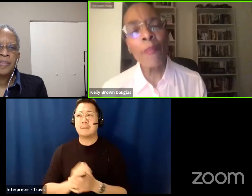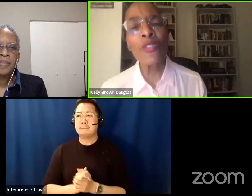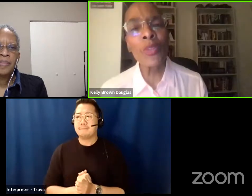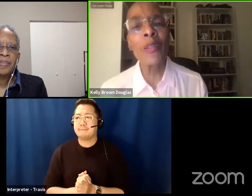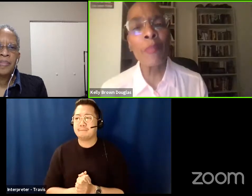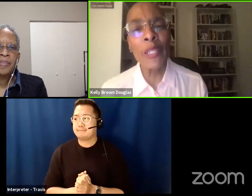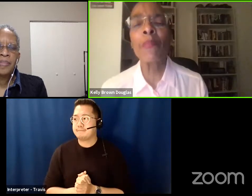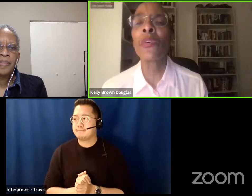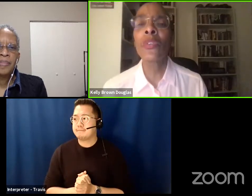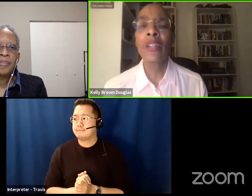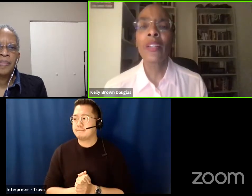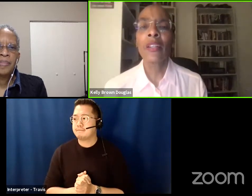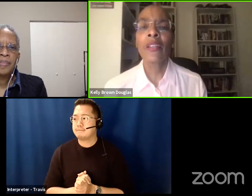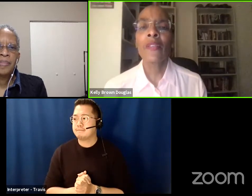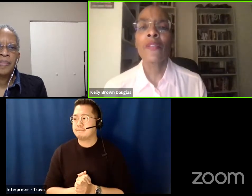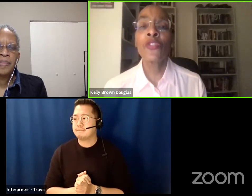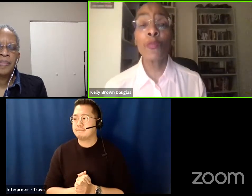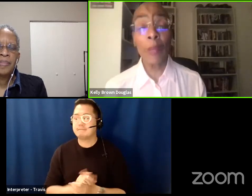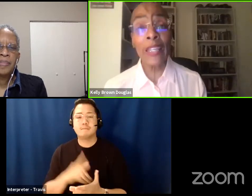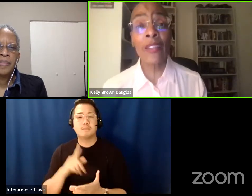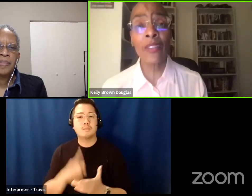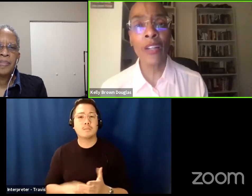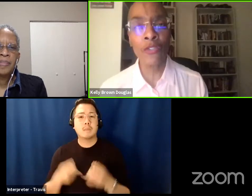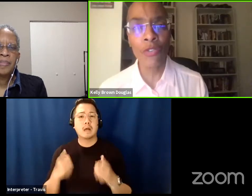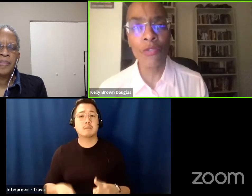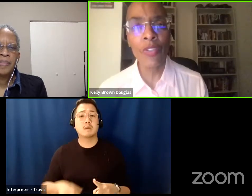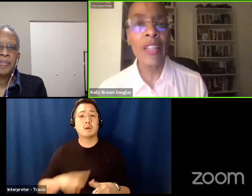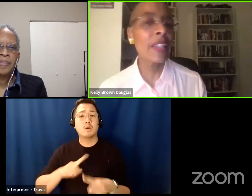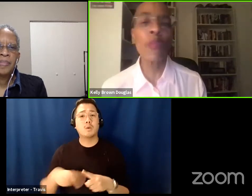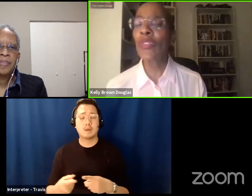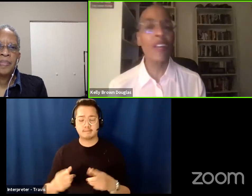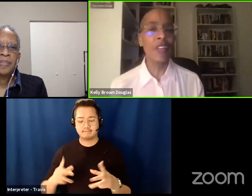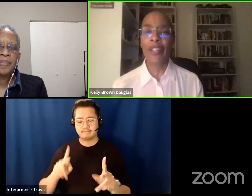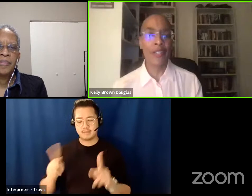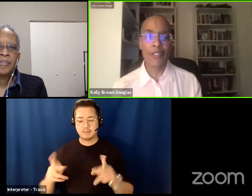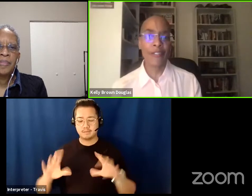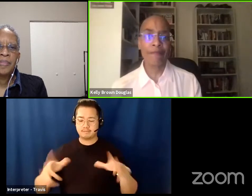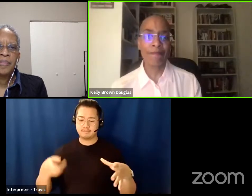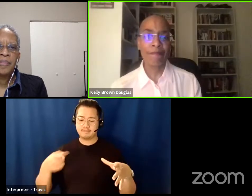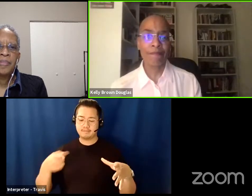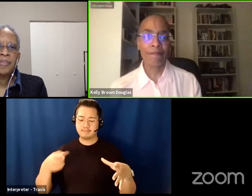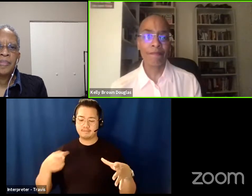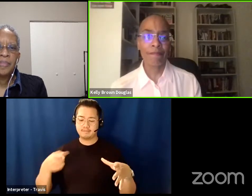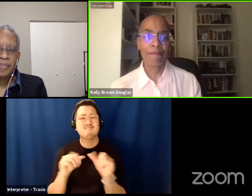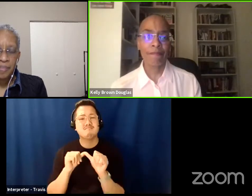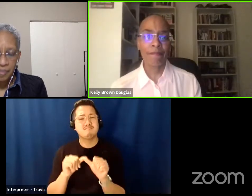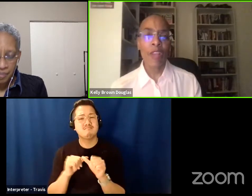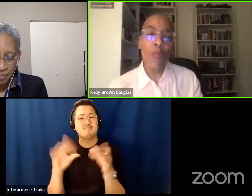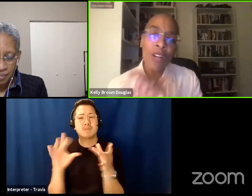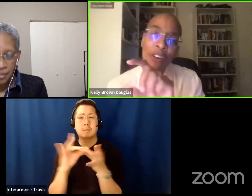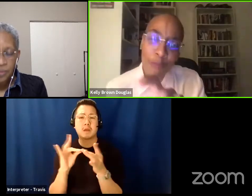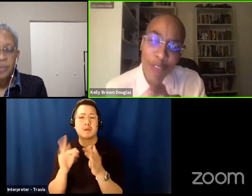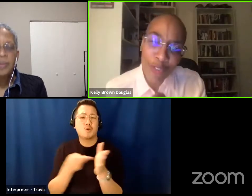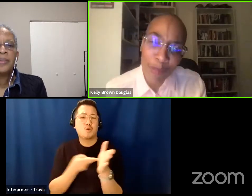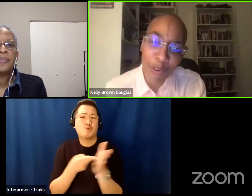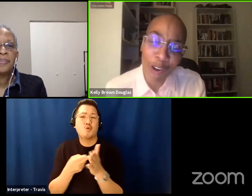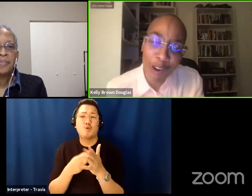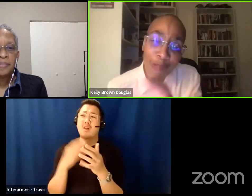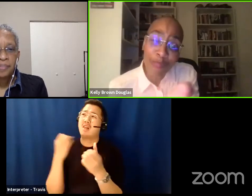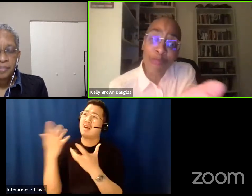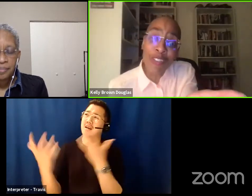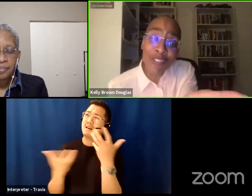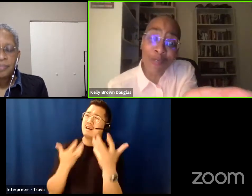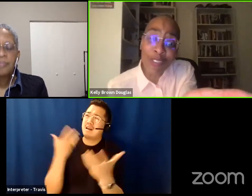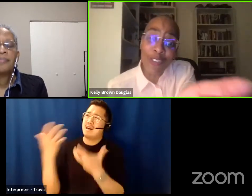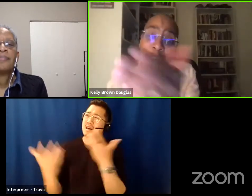what happens when a people speak a truth that will never get heard? Mm. What harm, what's the moral